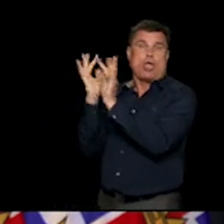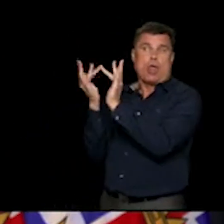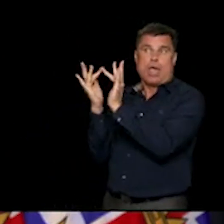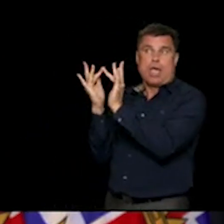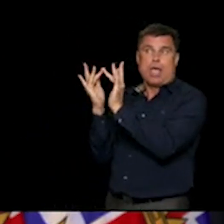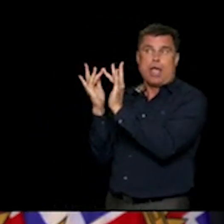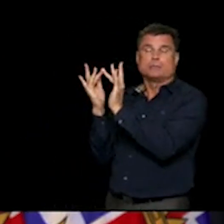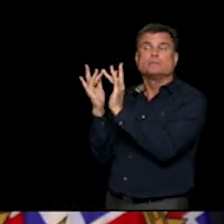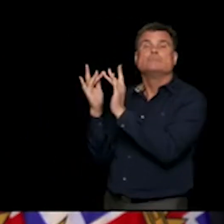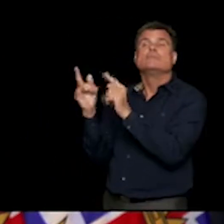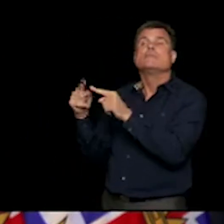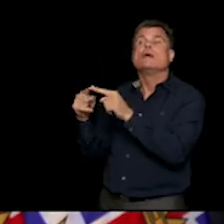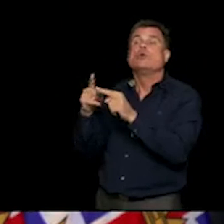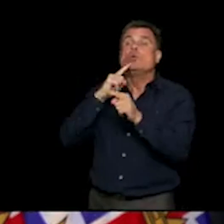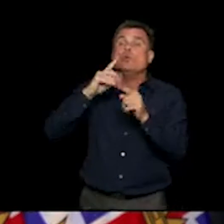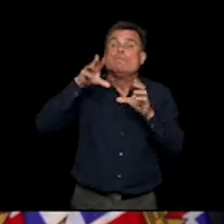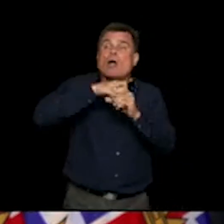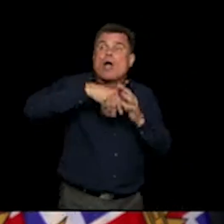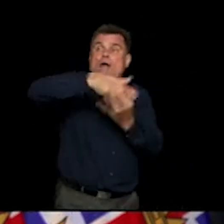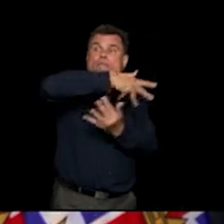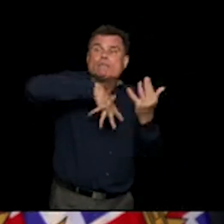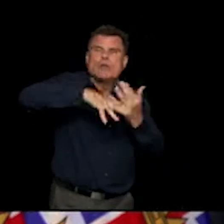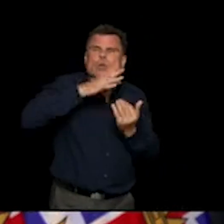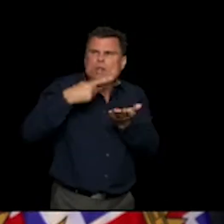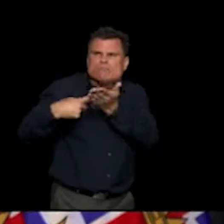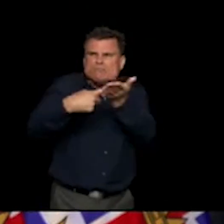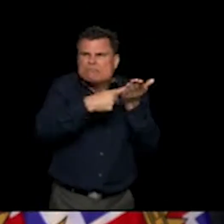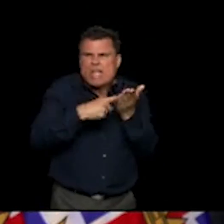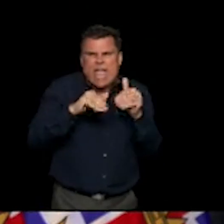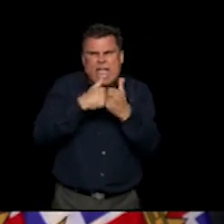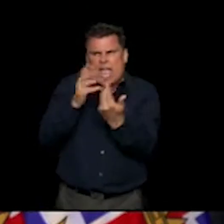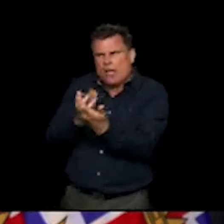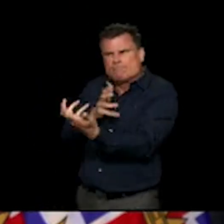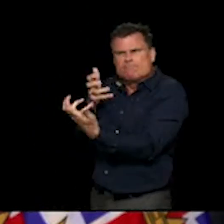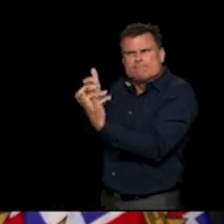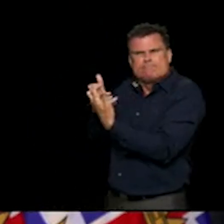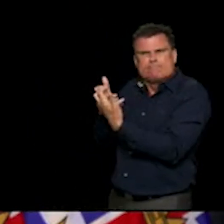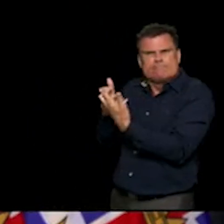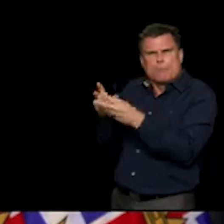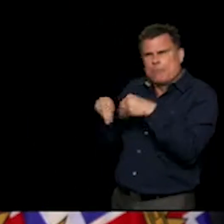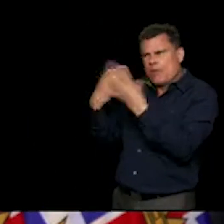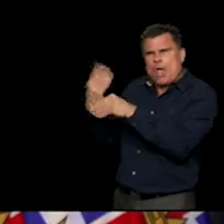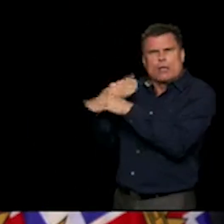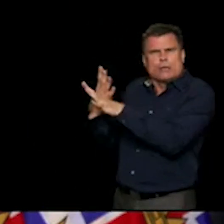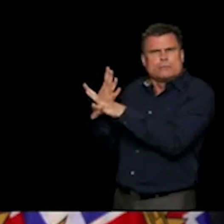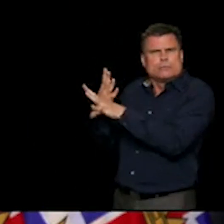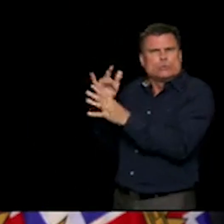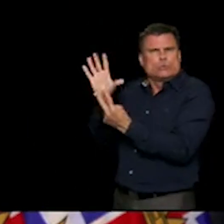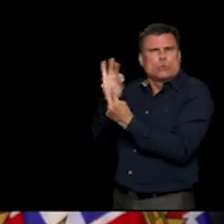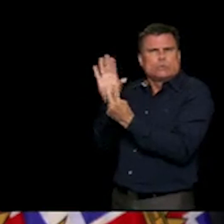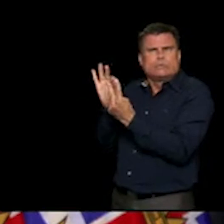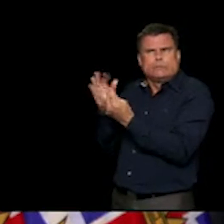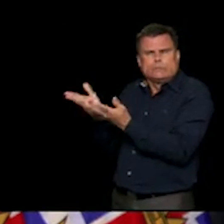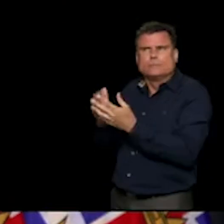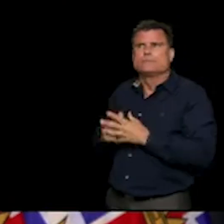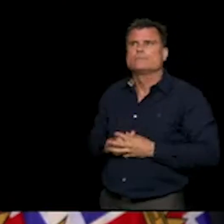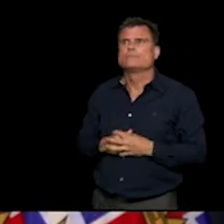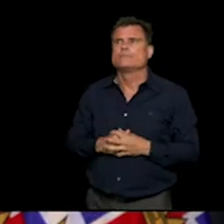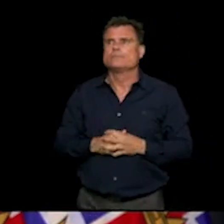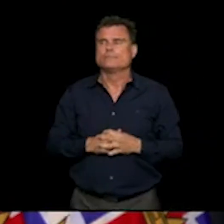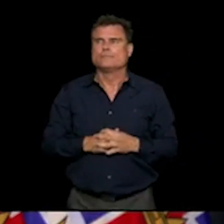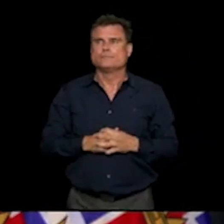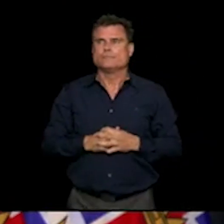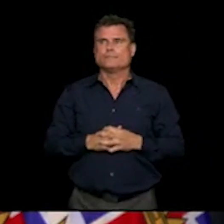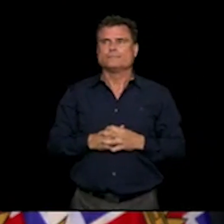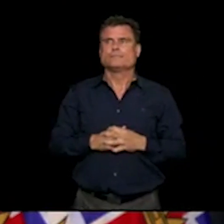with stakeholders to discuss exactly that in the coming days. But I know that districts in their